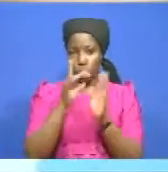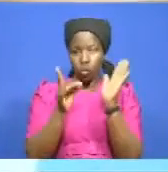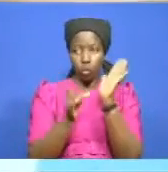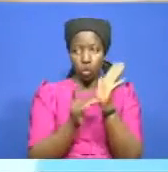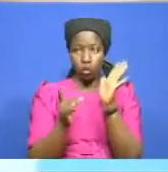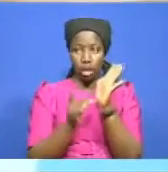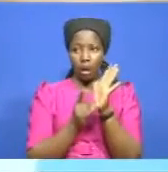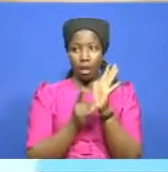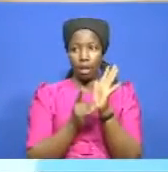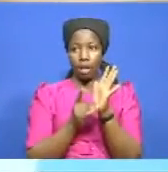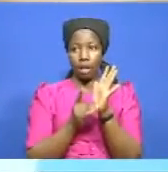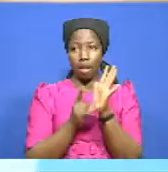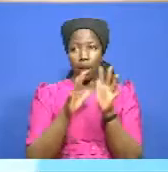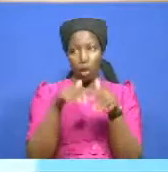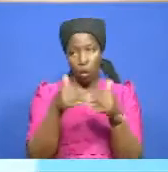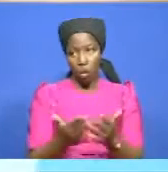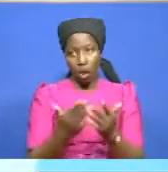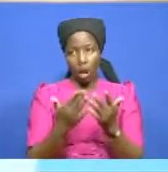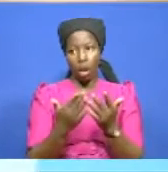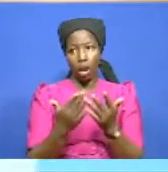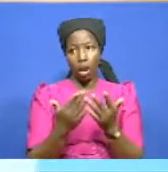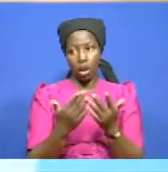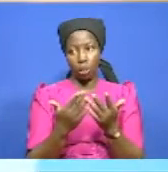doctor, or rather a doctorate